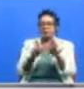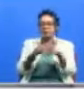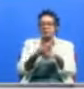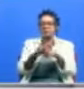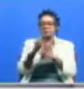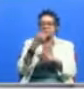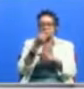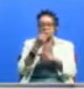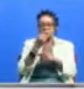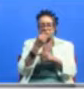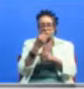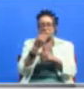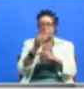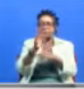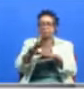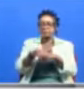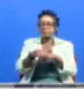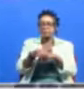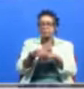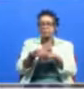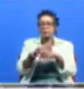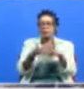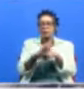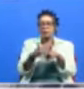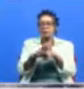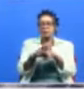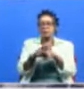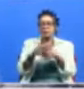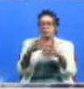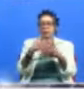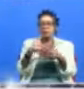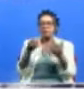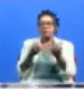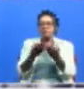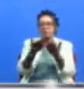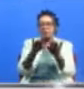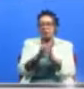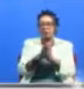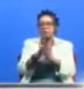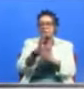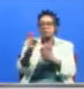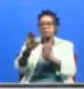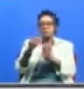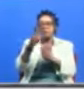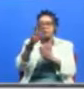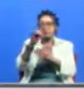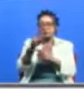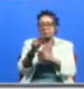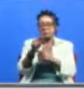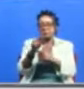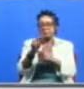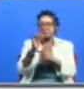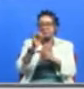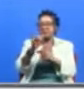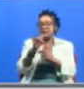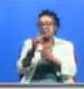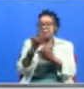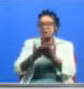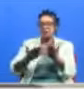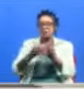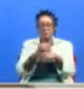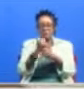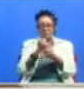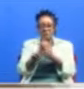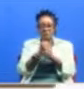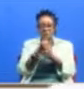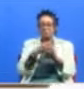food items, sanitary products, animal feeds, and are exempt from VAT. Zero-rating these items make them more